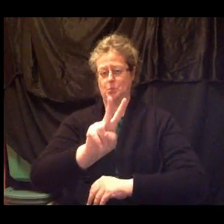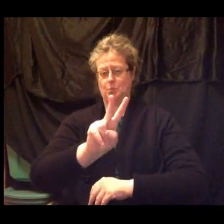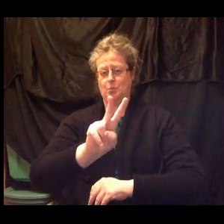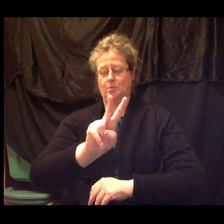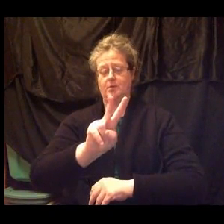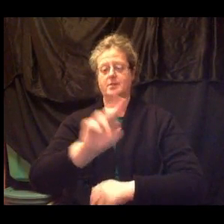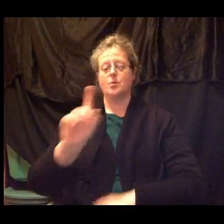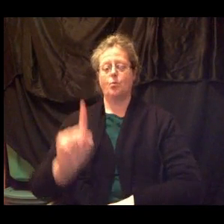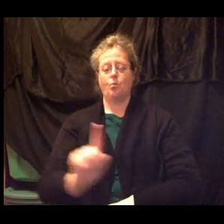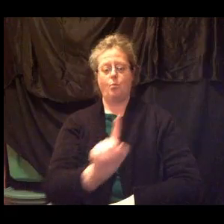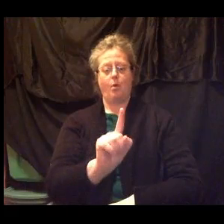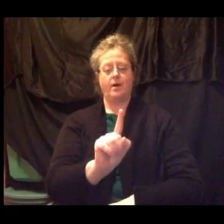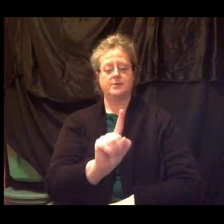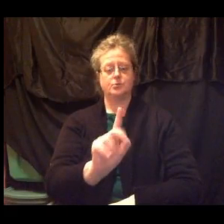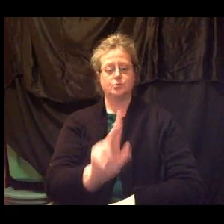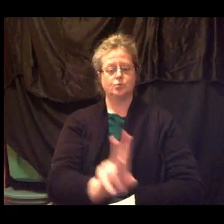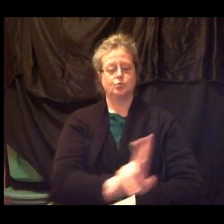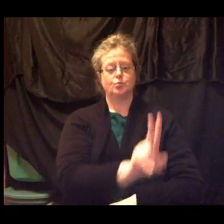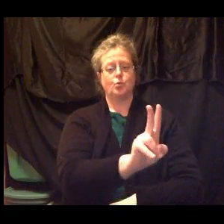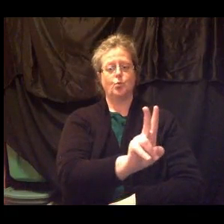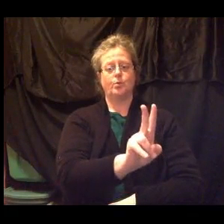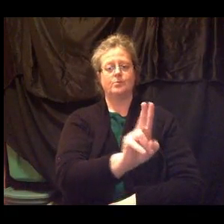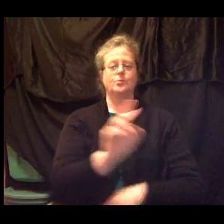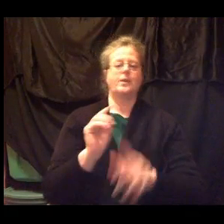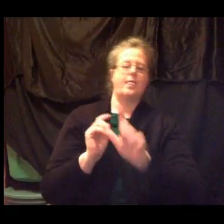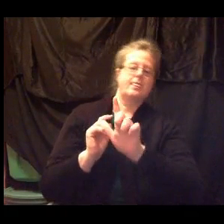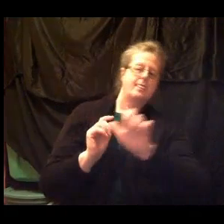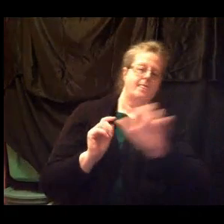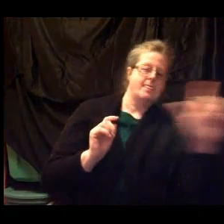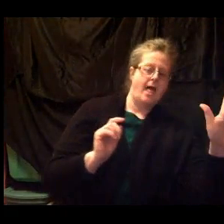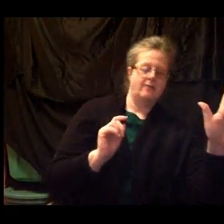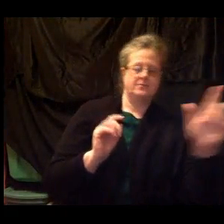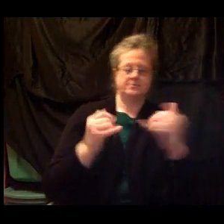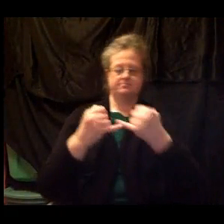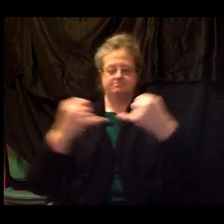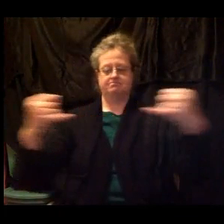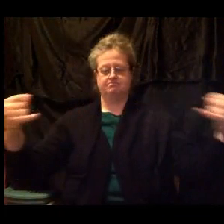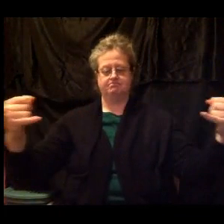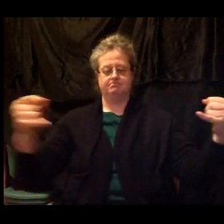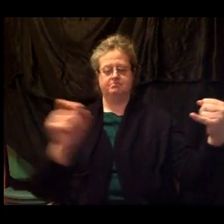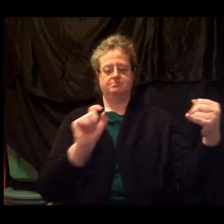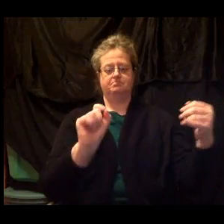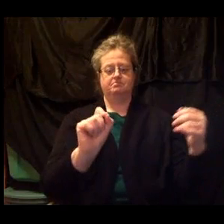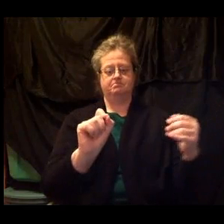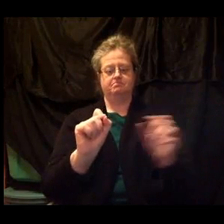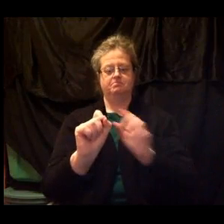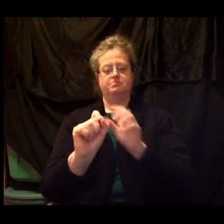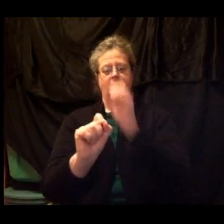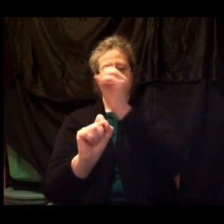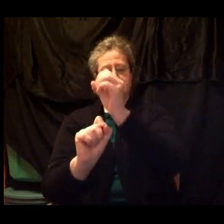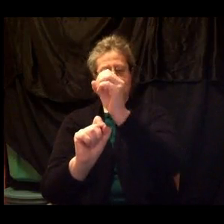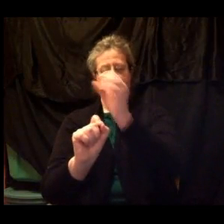our unit, and we go 1, so that's the home for -1. And right there's the home for -2.